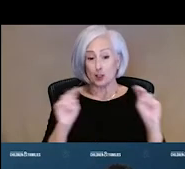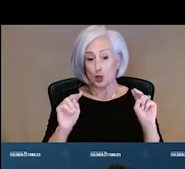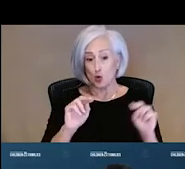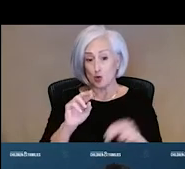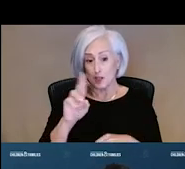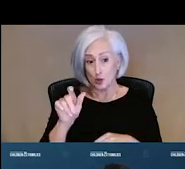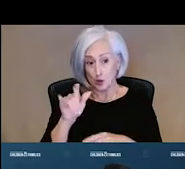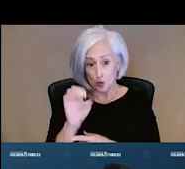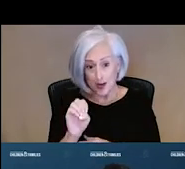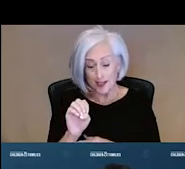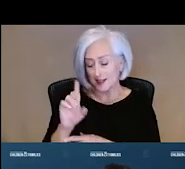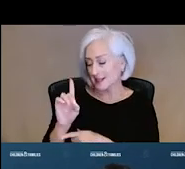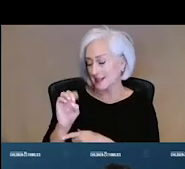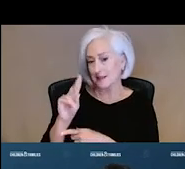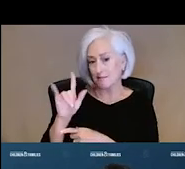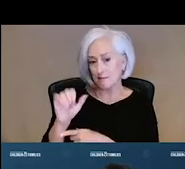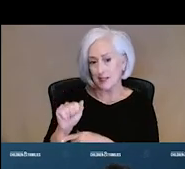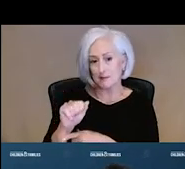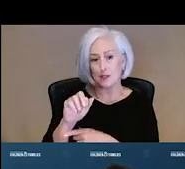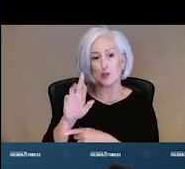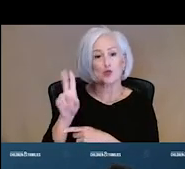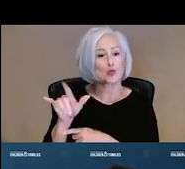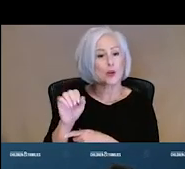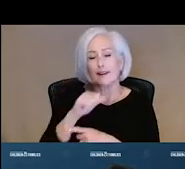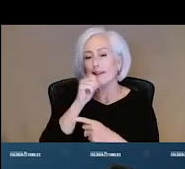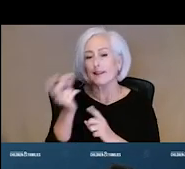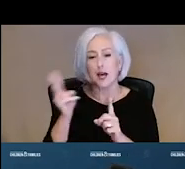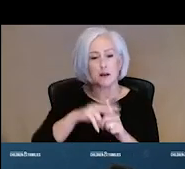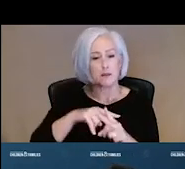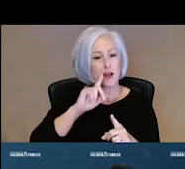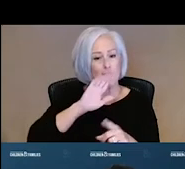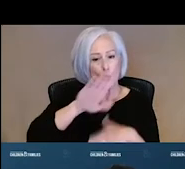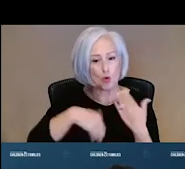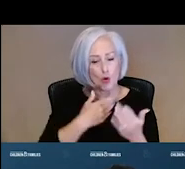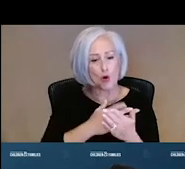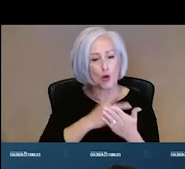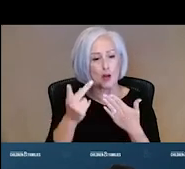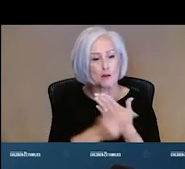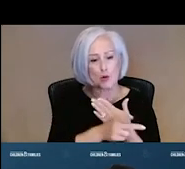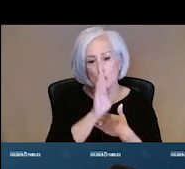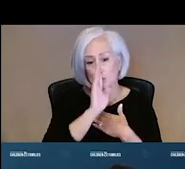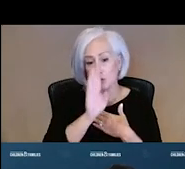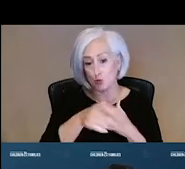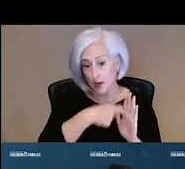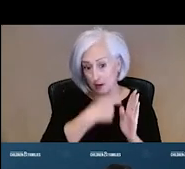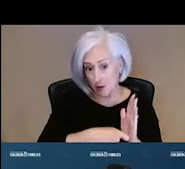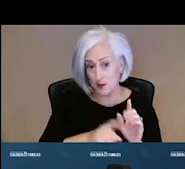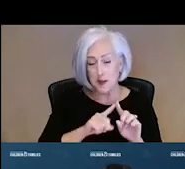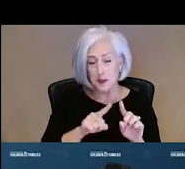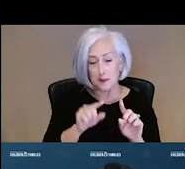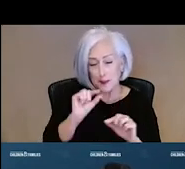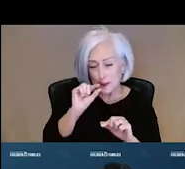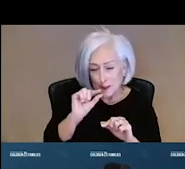rate is not applied to all of a program's direct costs, but rather a very